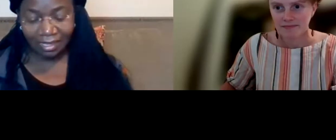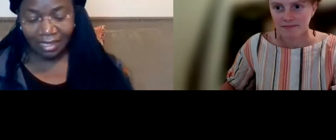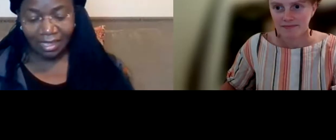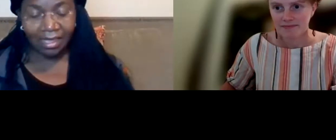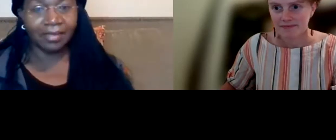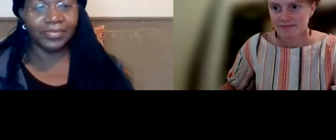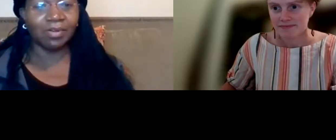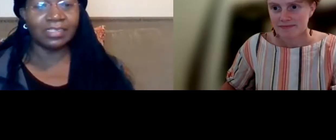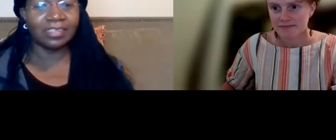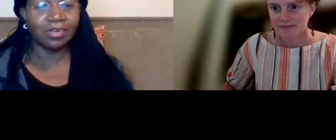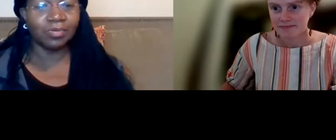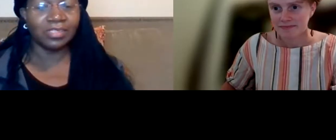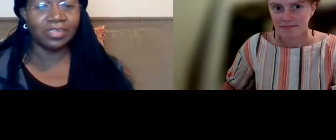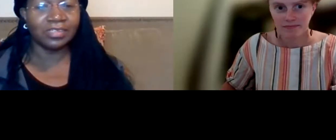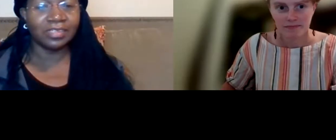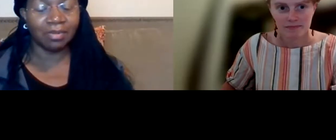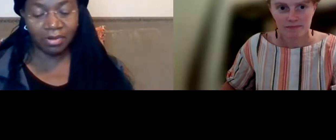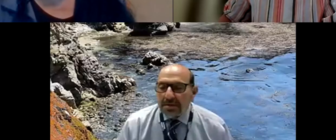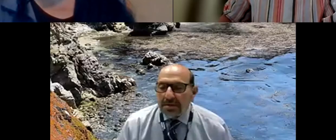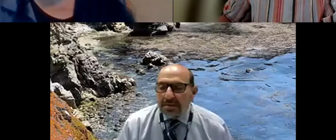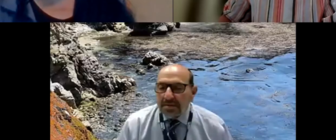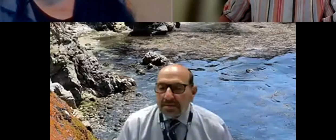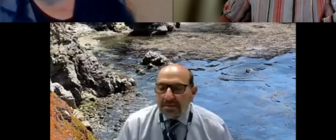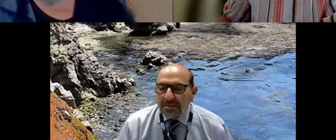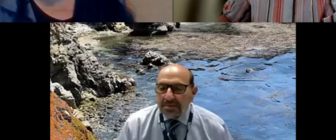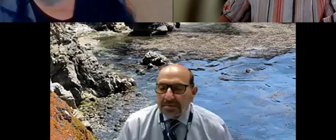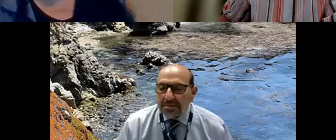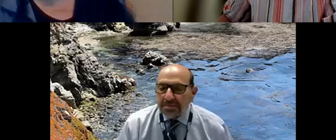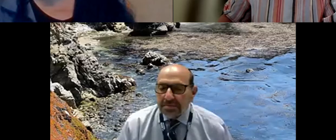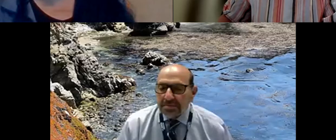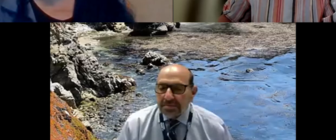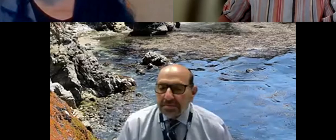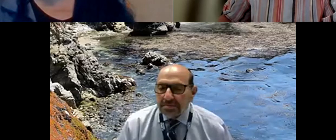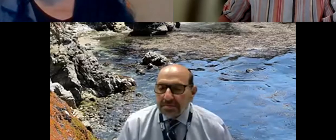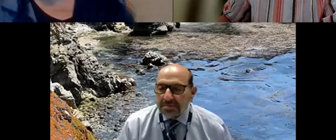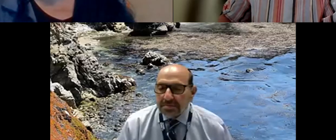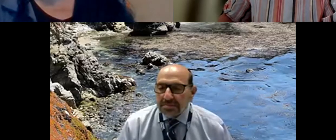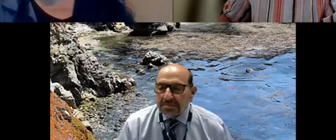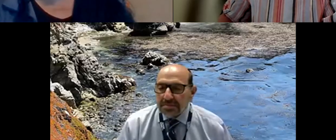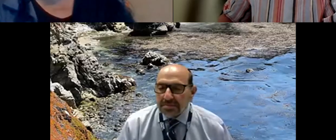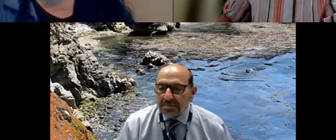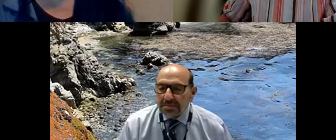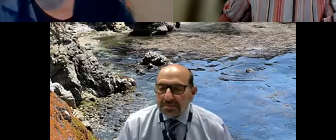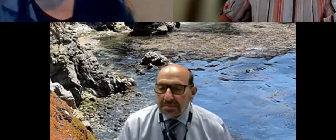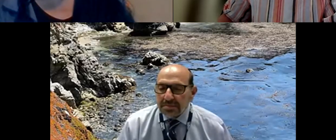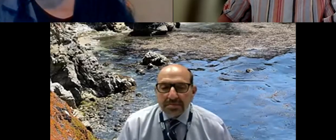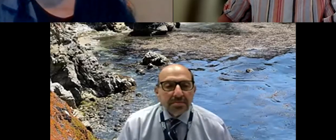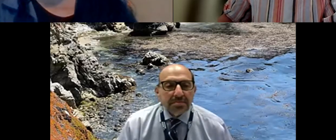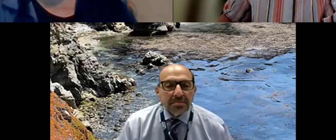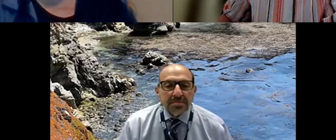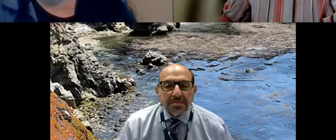us. So I'll start with just a summary of our numbers, and then I'll turn it over to Dr.